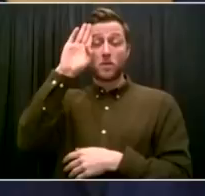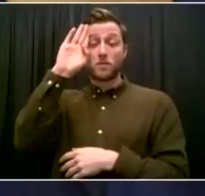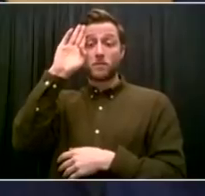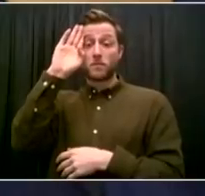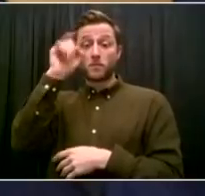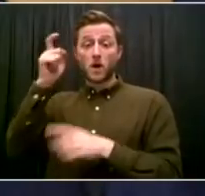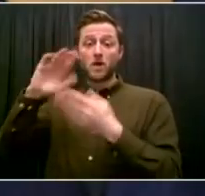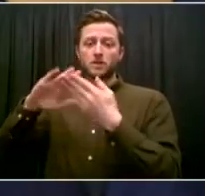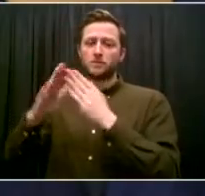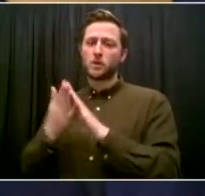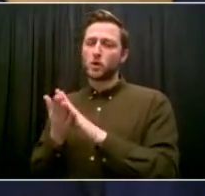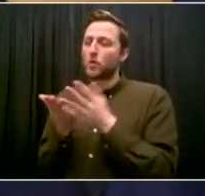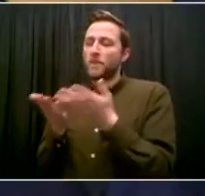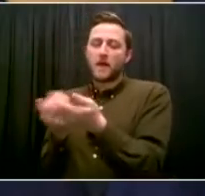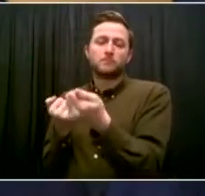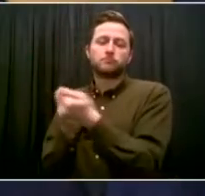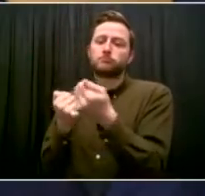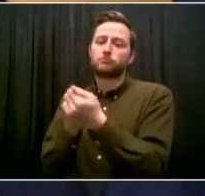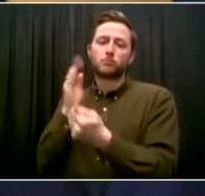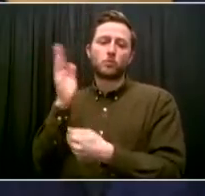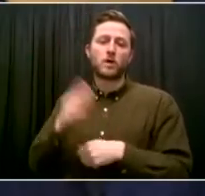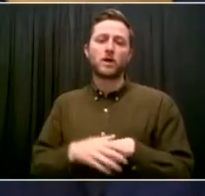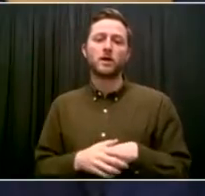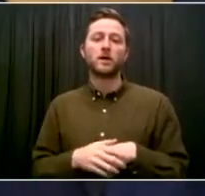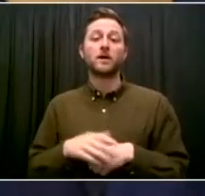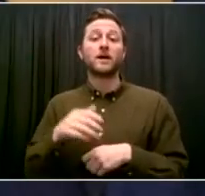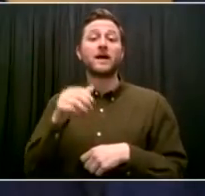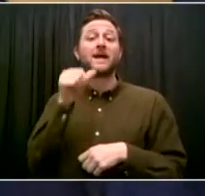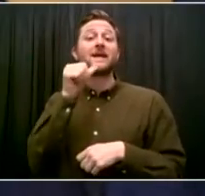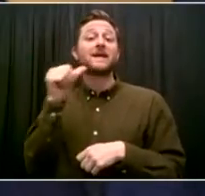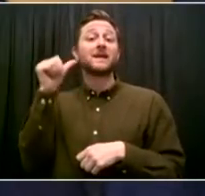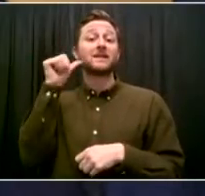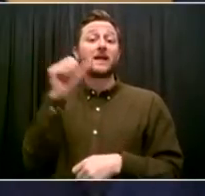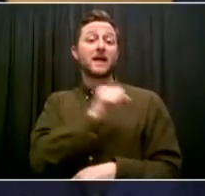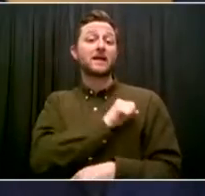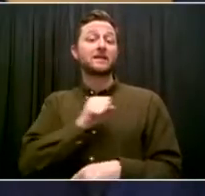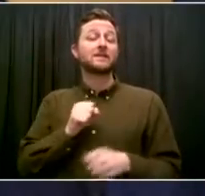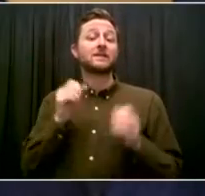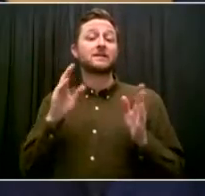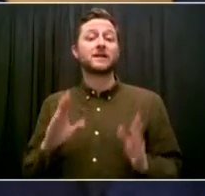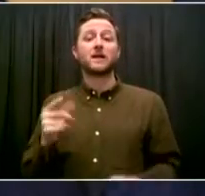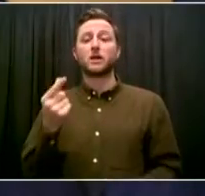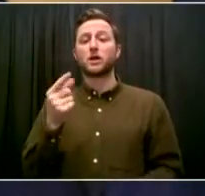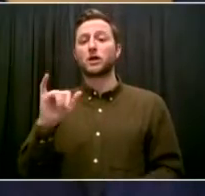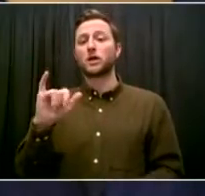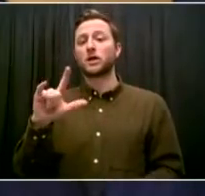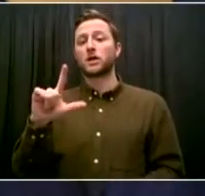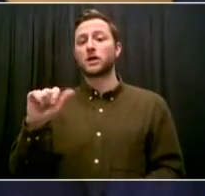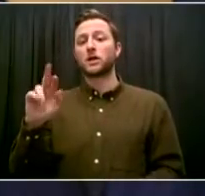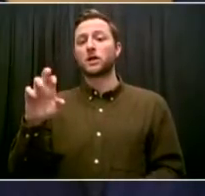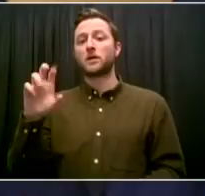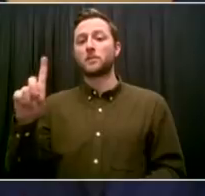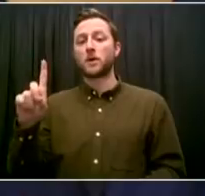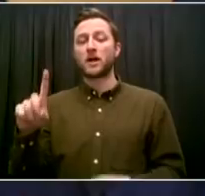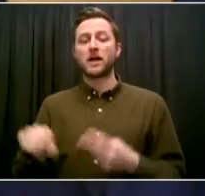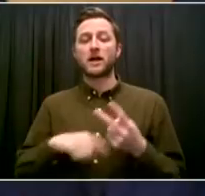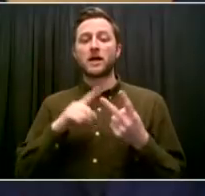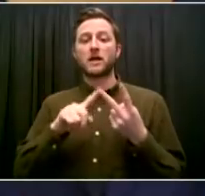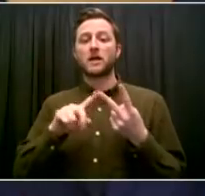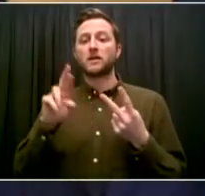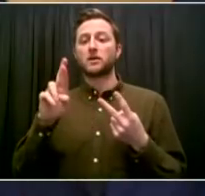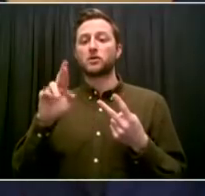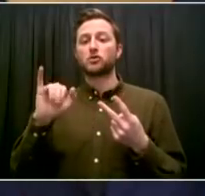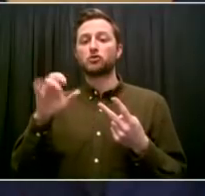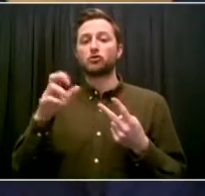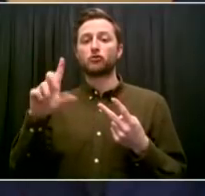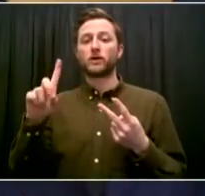senator. Yesterday, Senator Gillibrand and Richie Torres, the congressperson, to look at the legislation that we